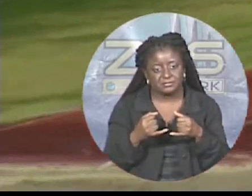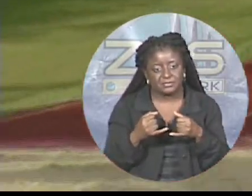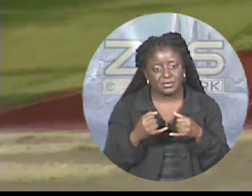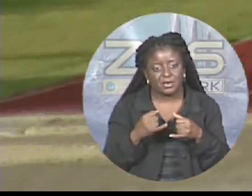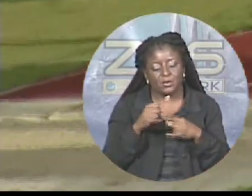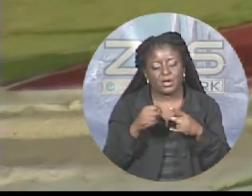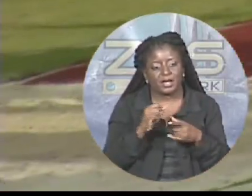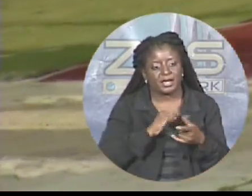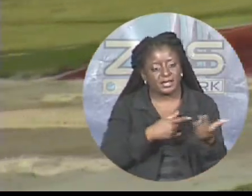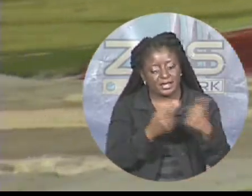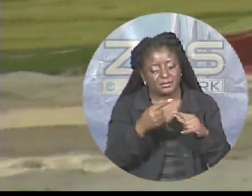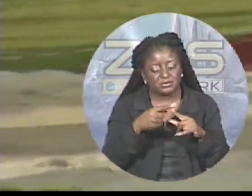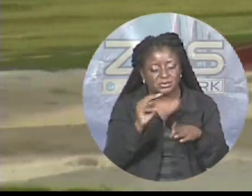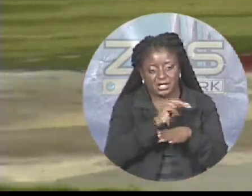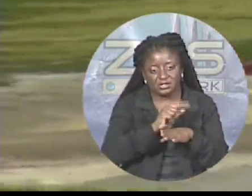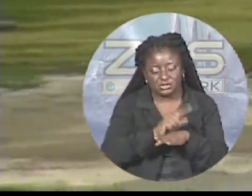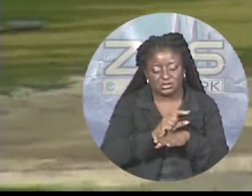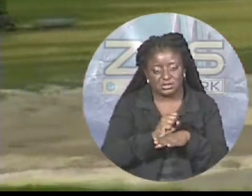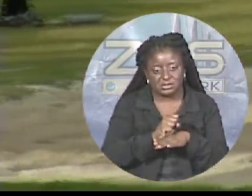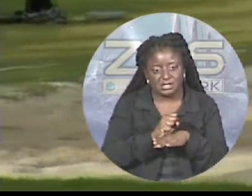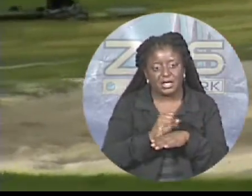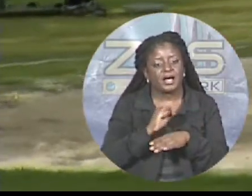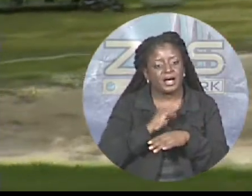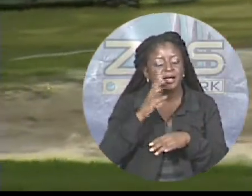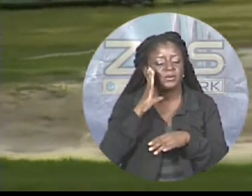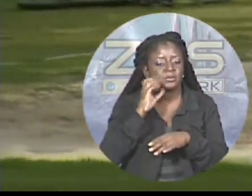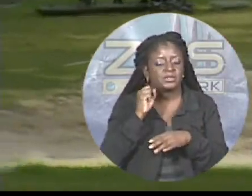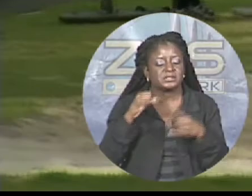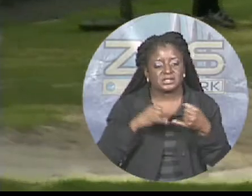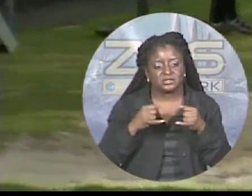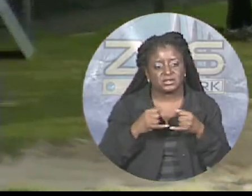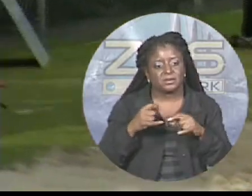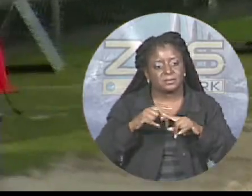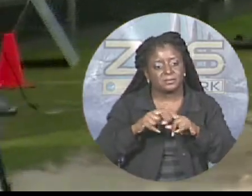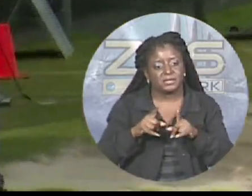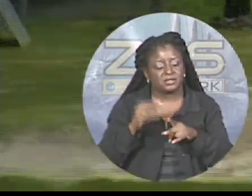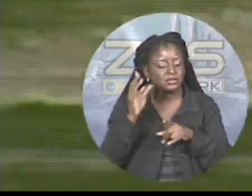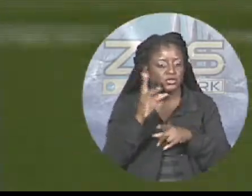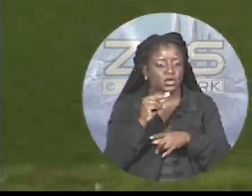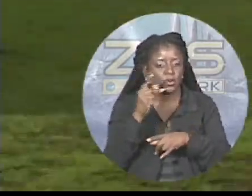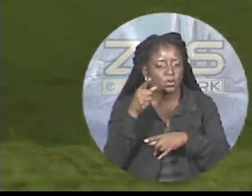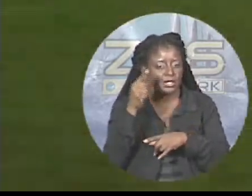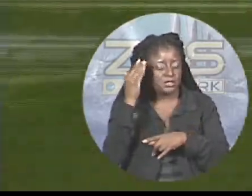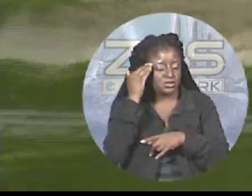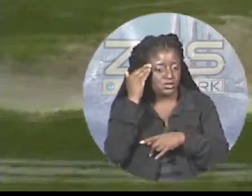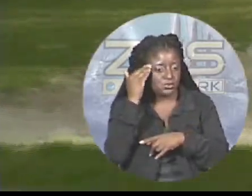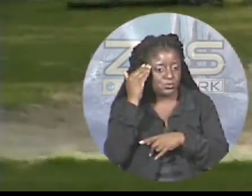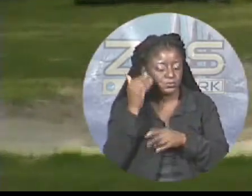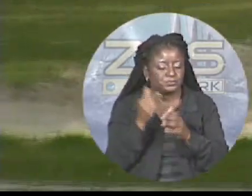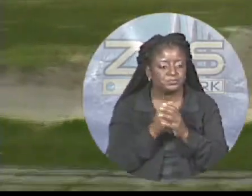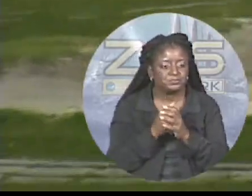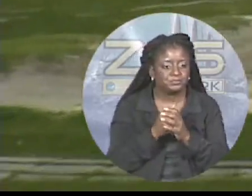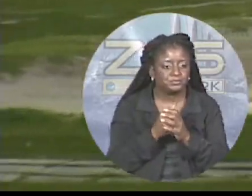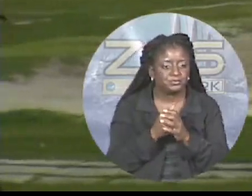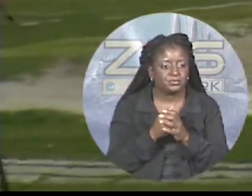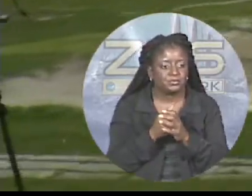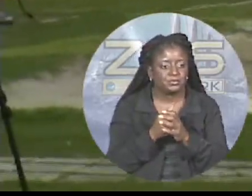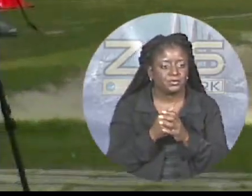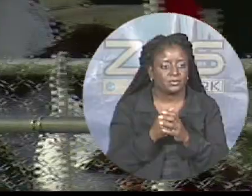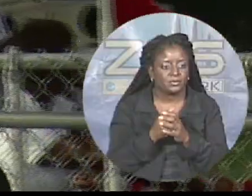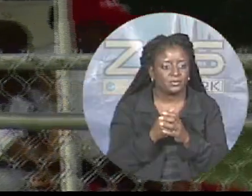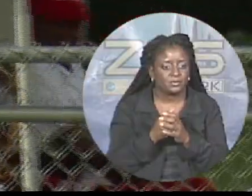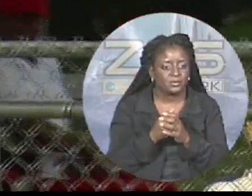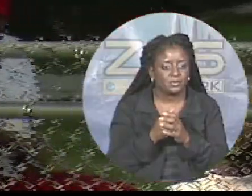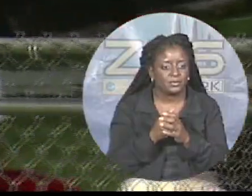Nationals, I was injured, but nobody would know because I would force myself to jump. So as long as I'm injury, as long as I'm healthy,